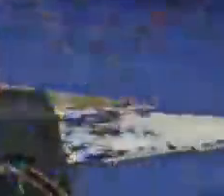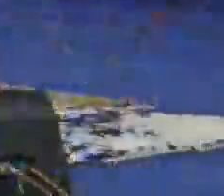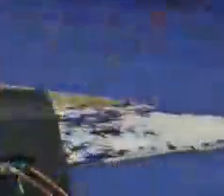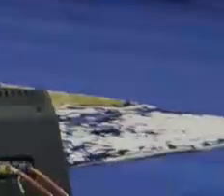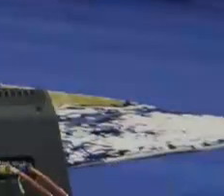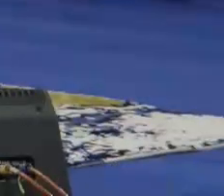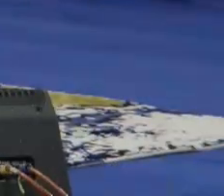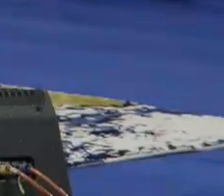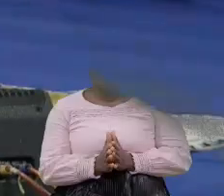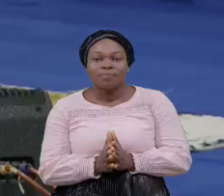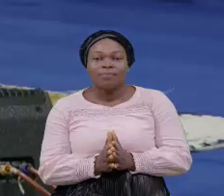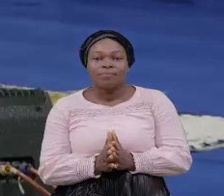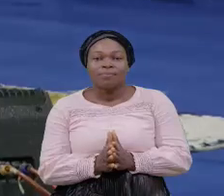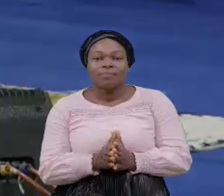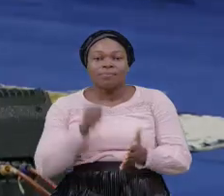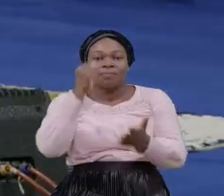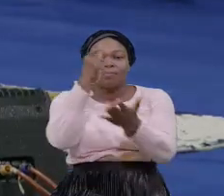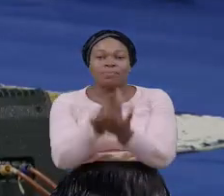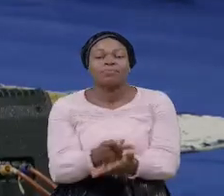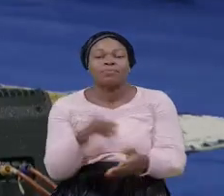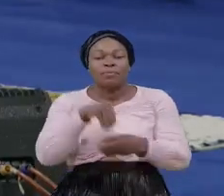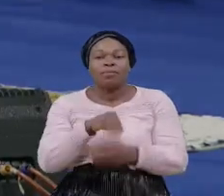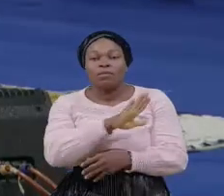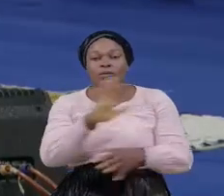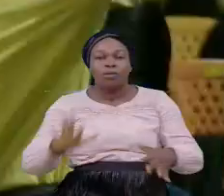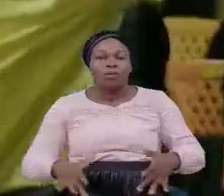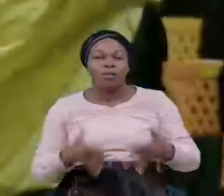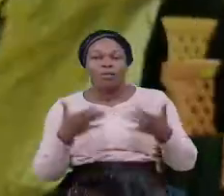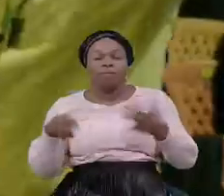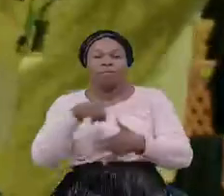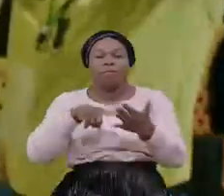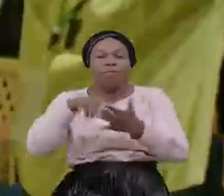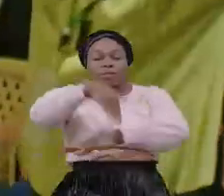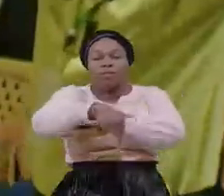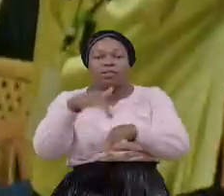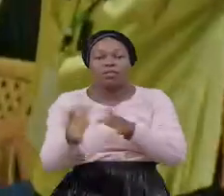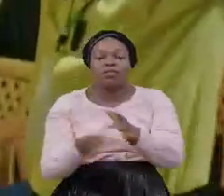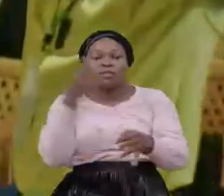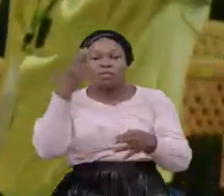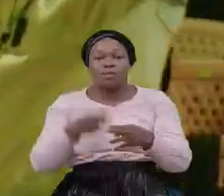Confirmation in your life tonight, in Jesus' name.